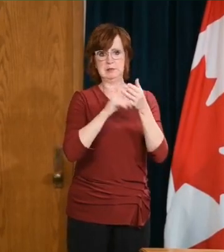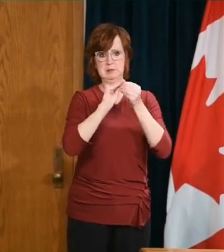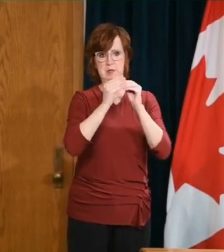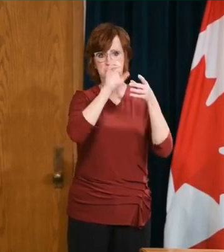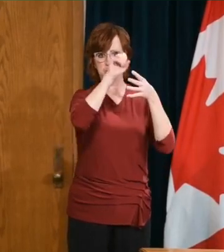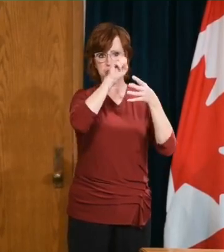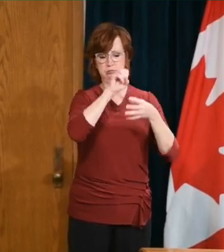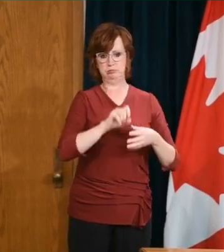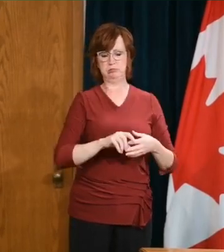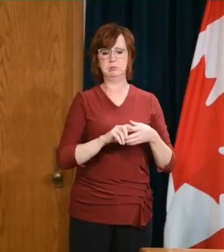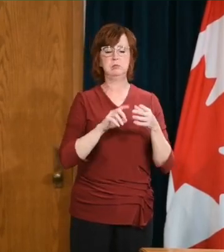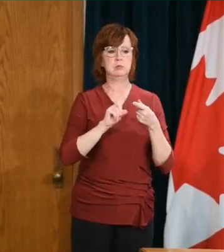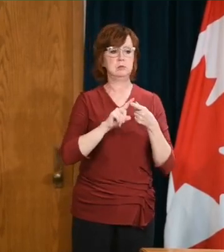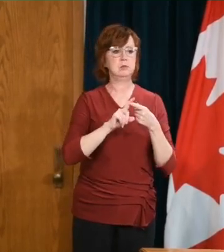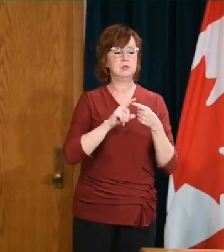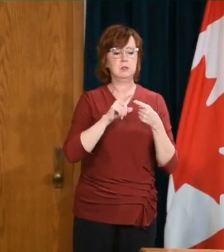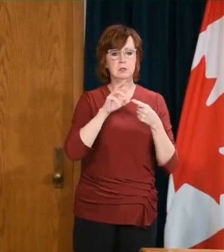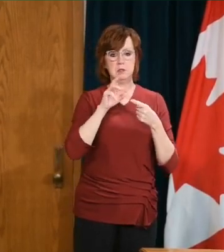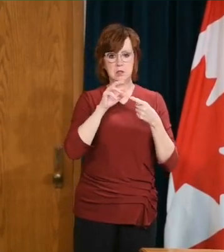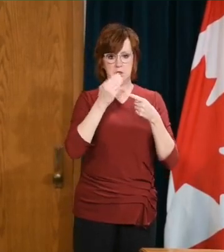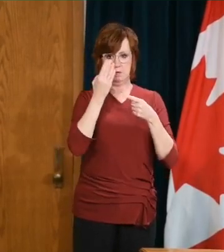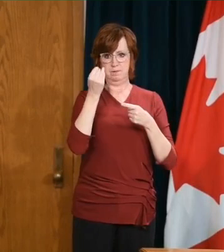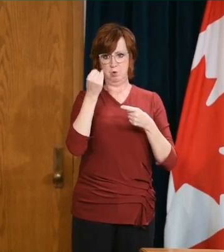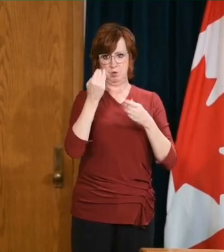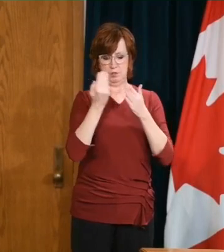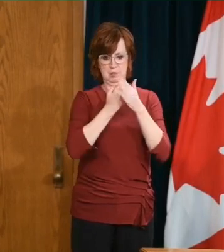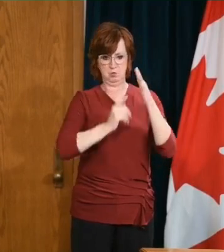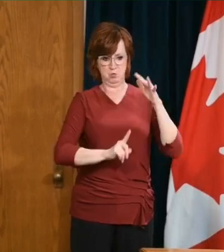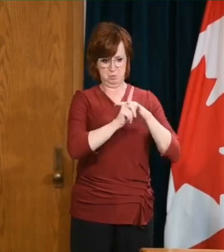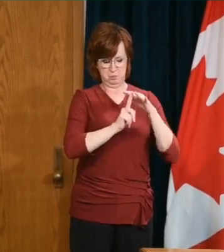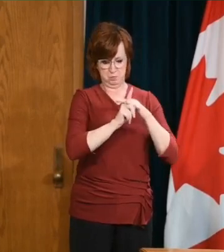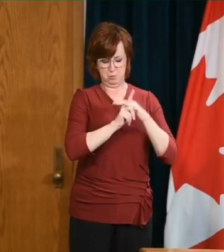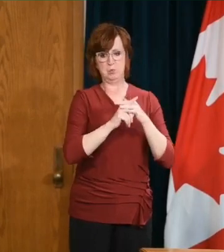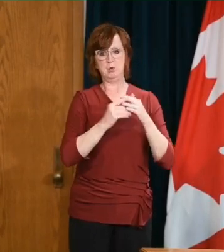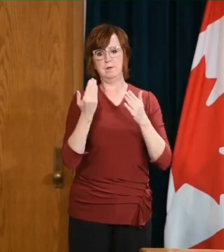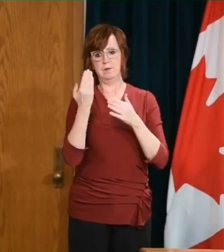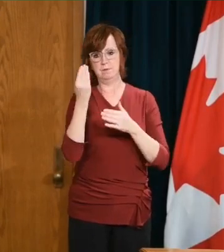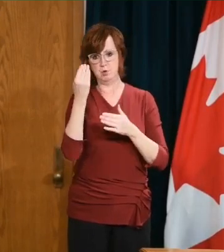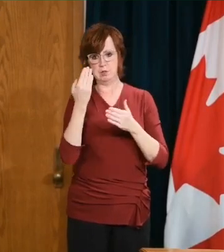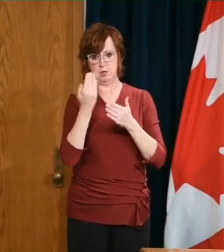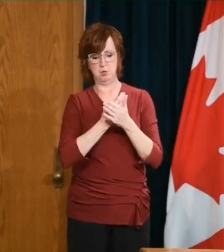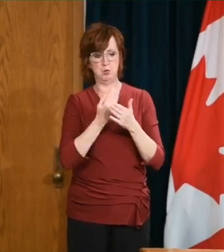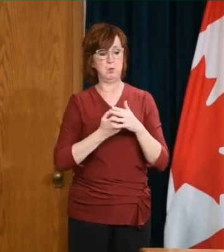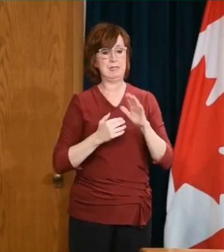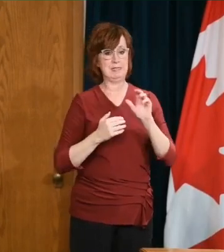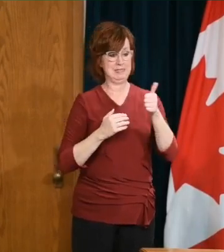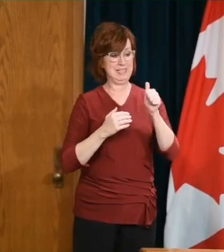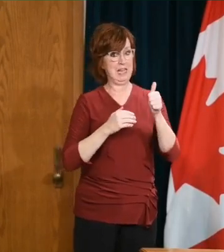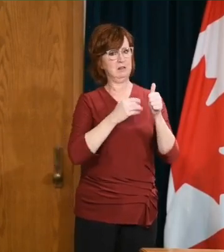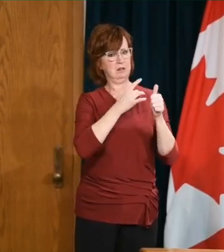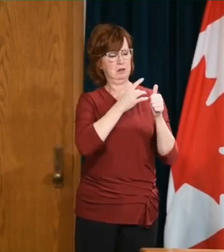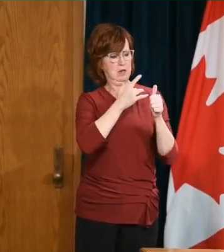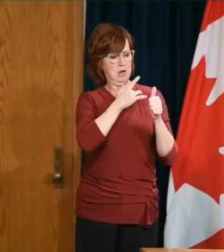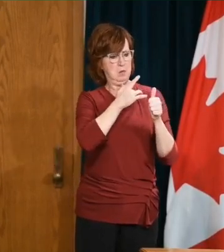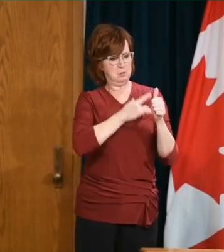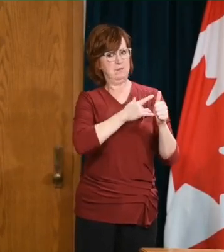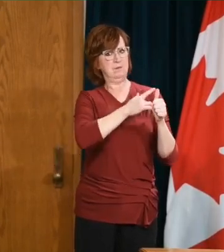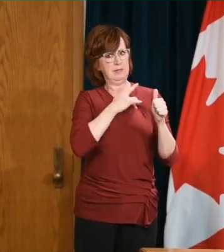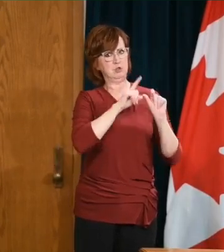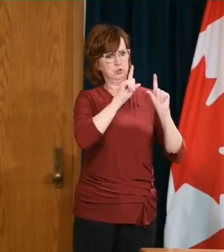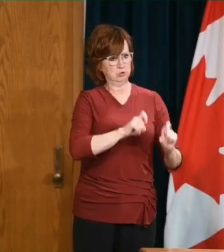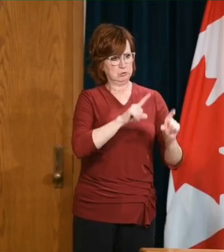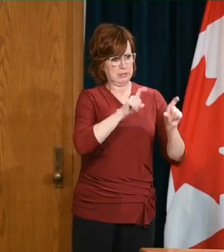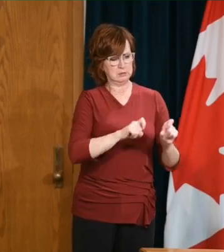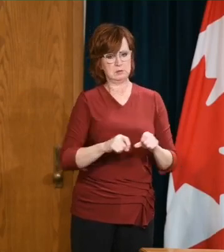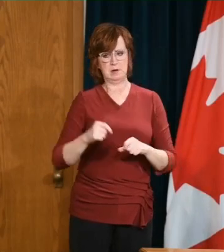So, as in the news release, we've got 14 new confirmed cases, out of which 10 were tested in the province, 4 were tested outside of the